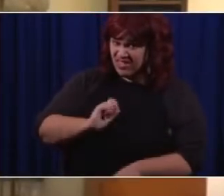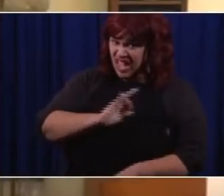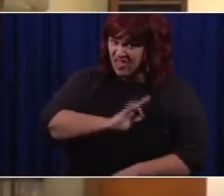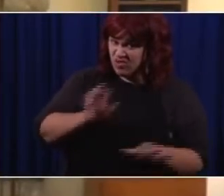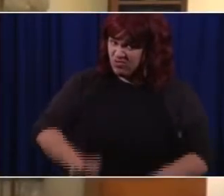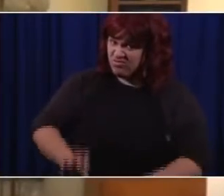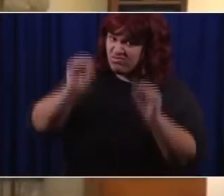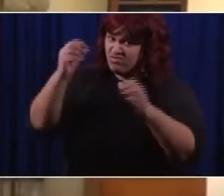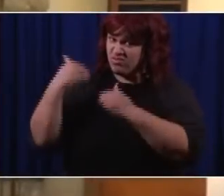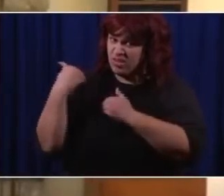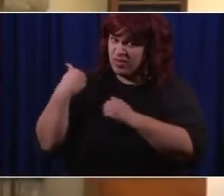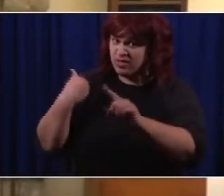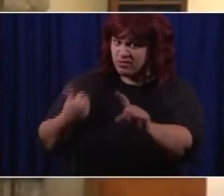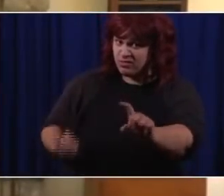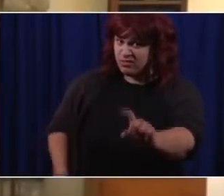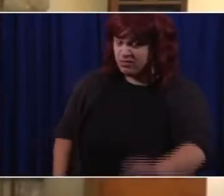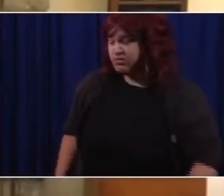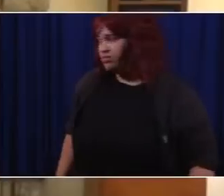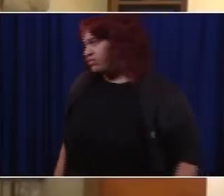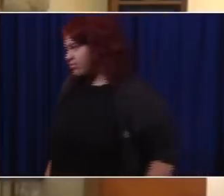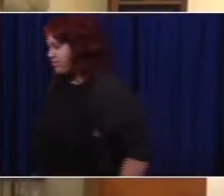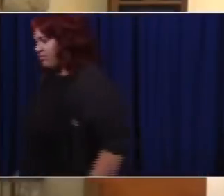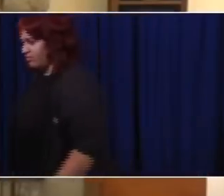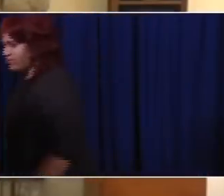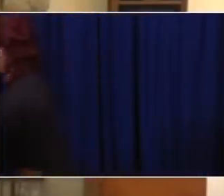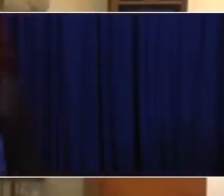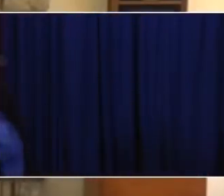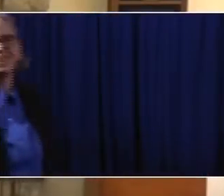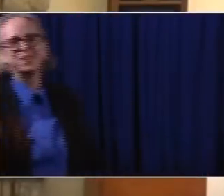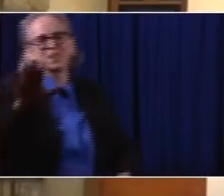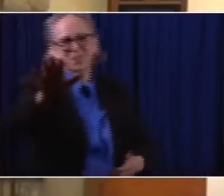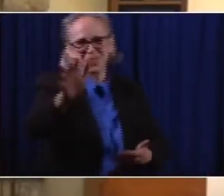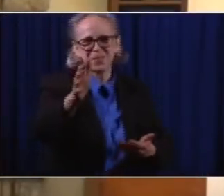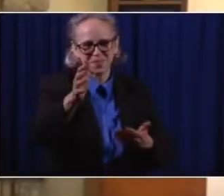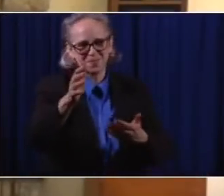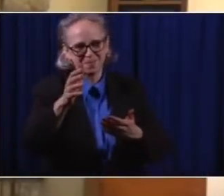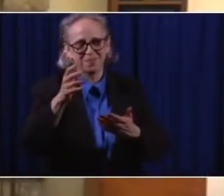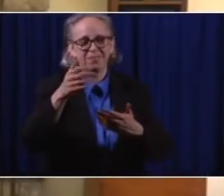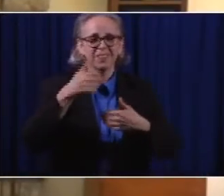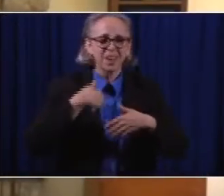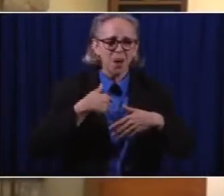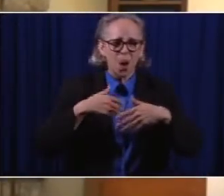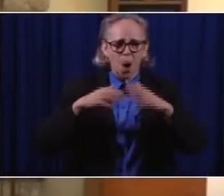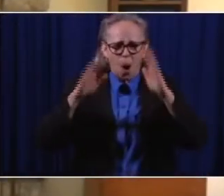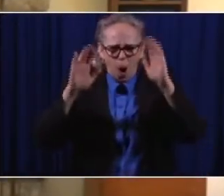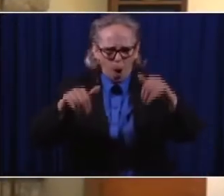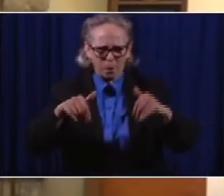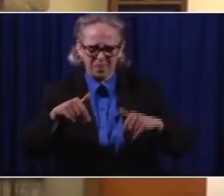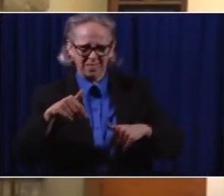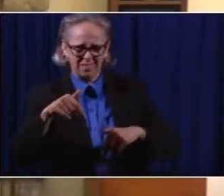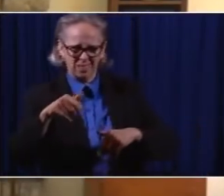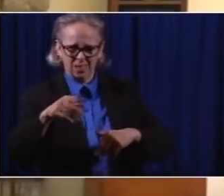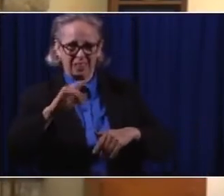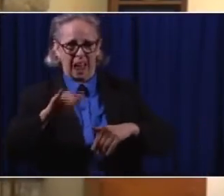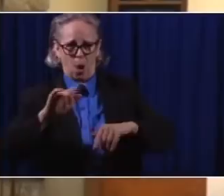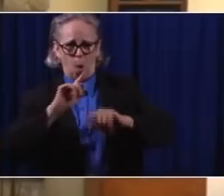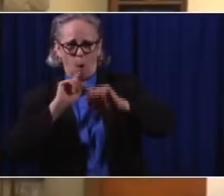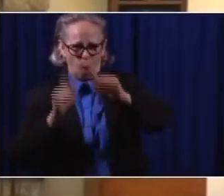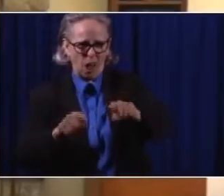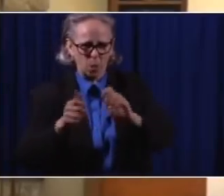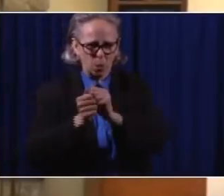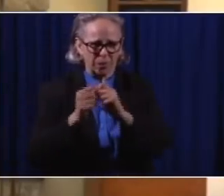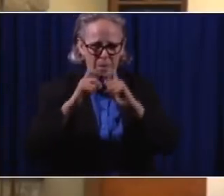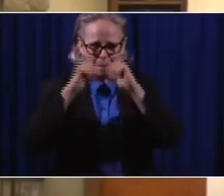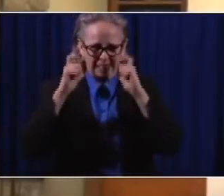hope is with this order that, and with the great increase in